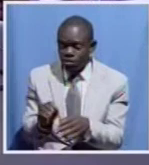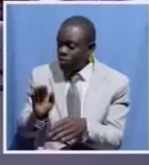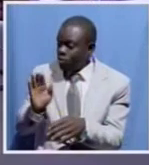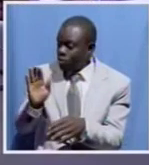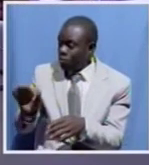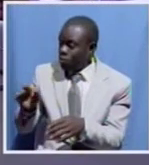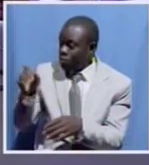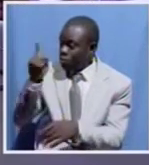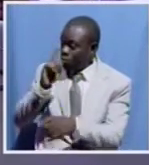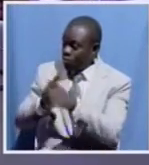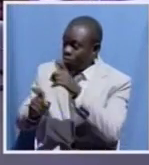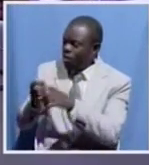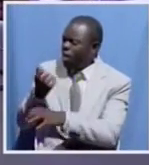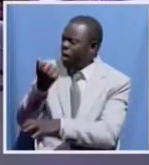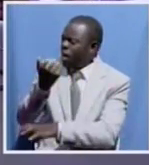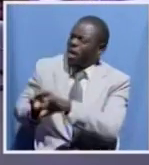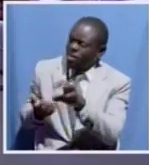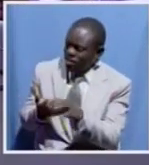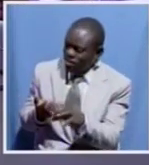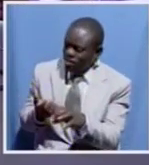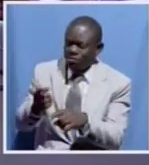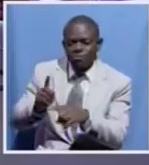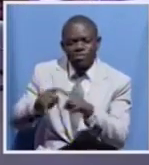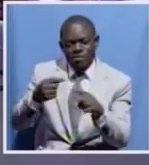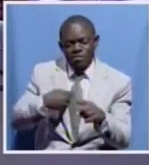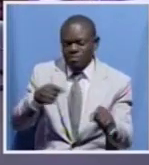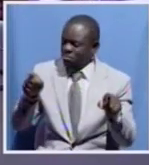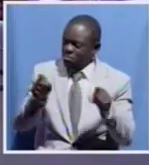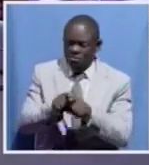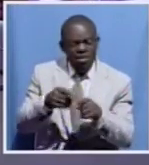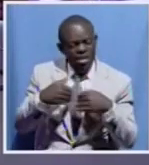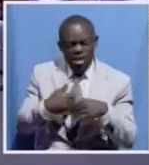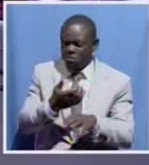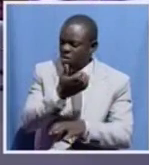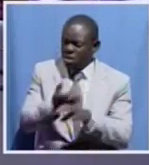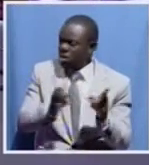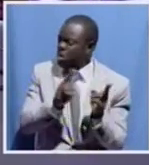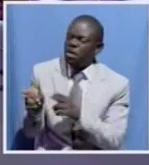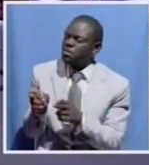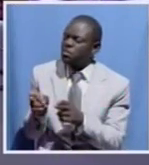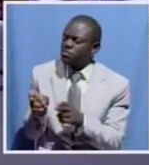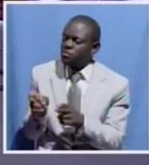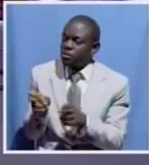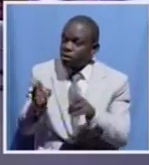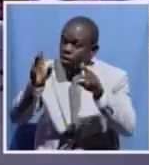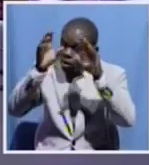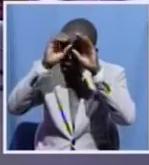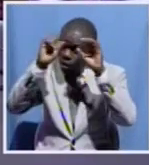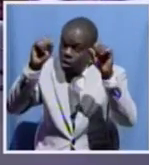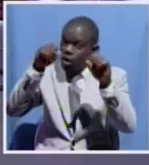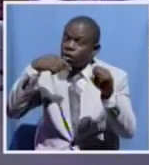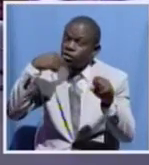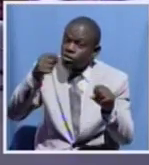answers for you. And the president has shown that he will not tolerate corruption. The government has shown that they will